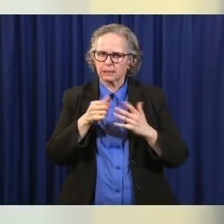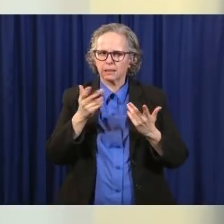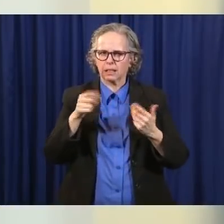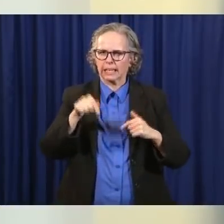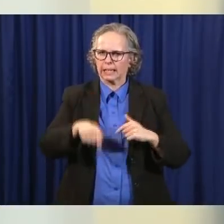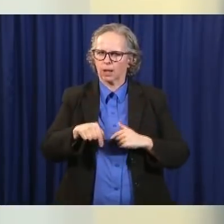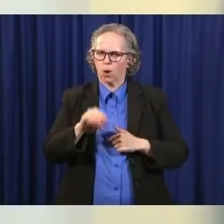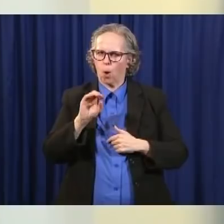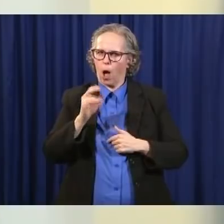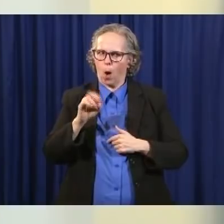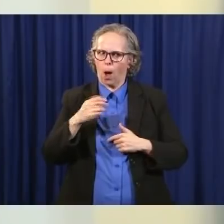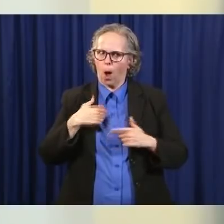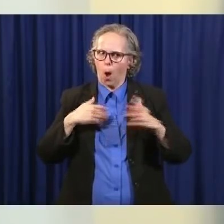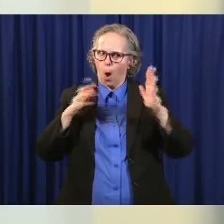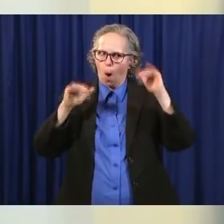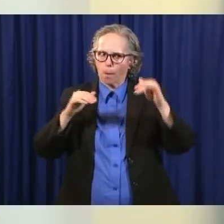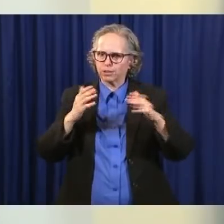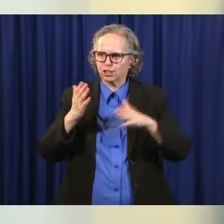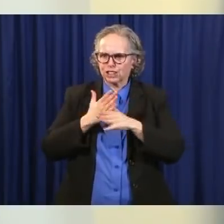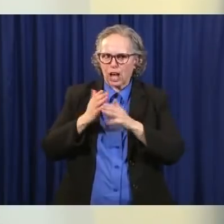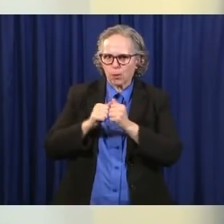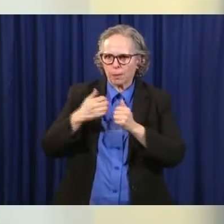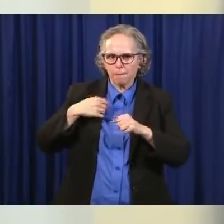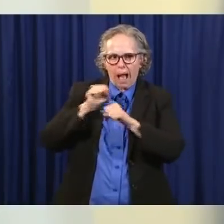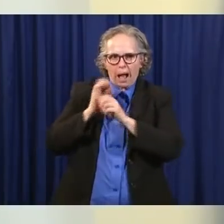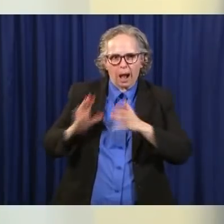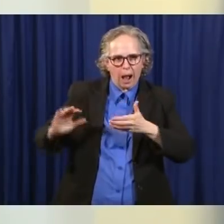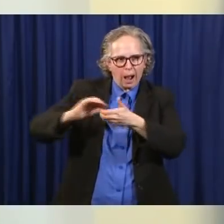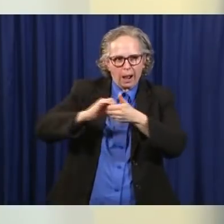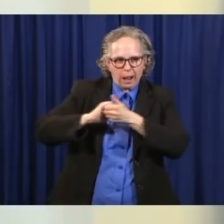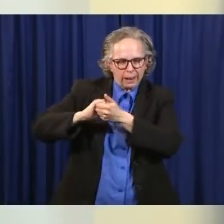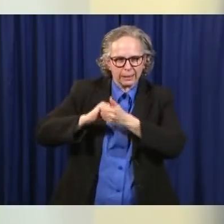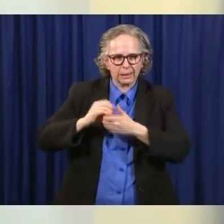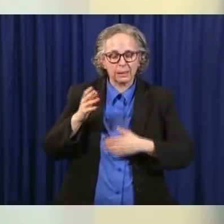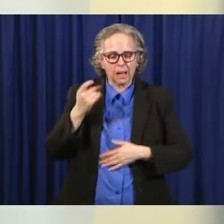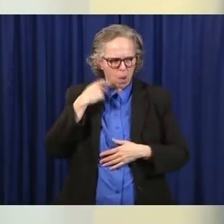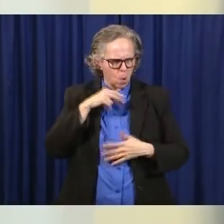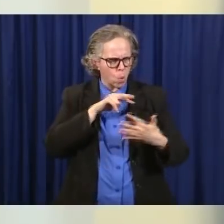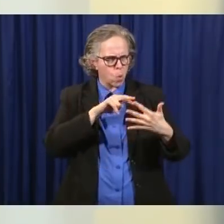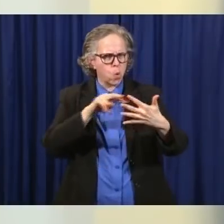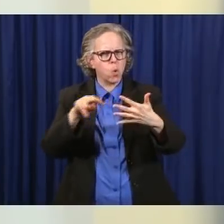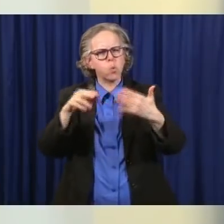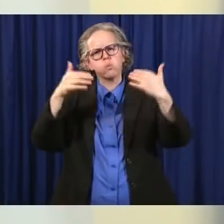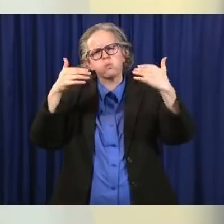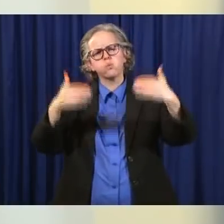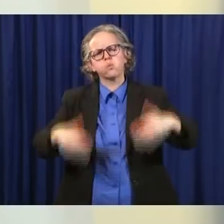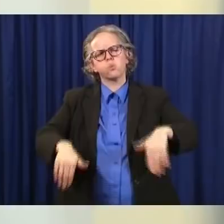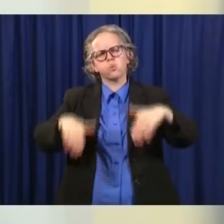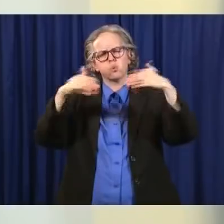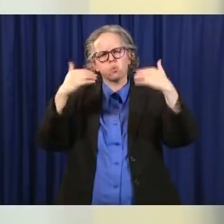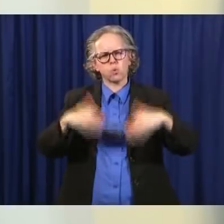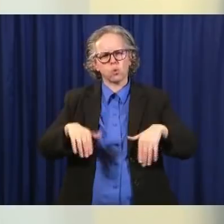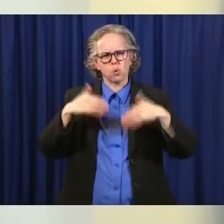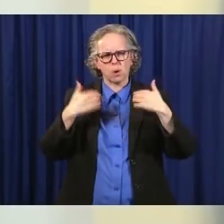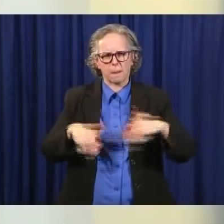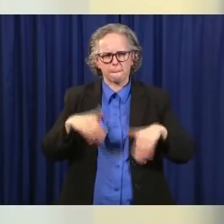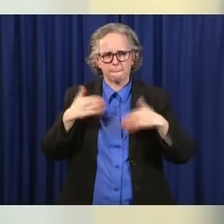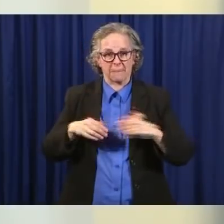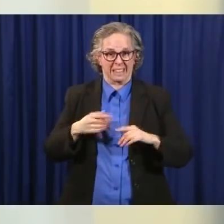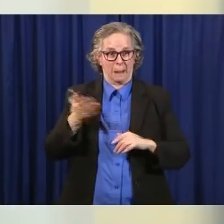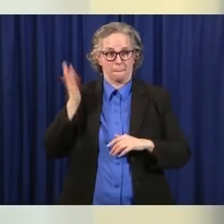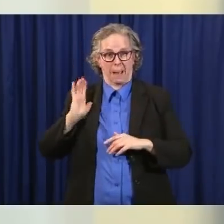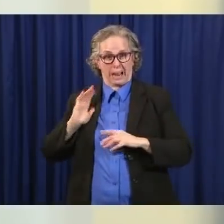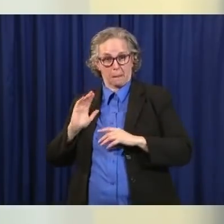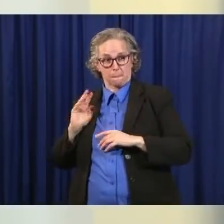my colleagues, but where I'm talking about going back to early March, we recognized where we thought some of the